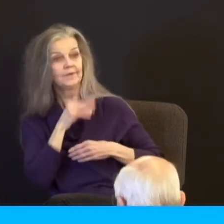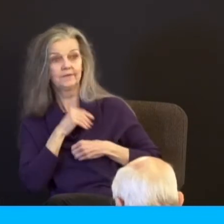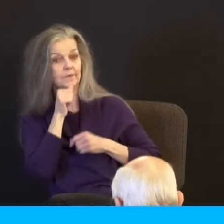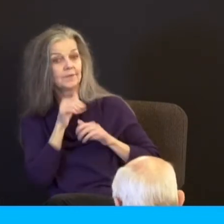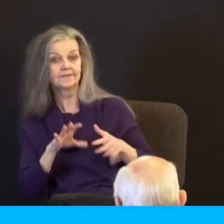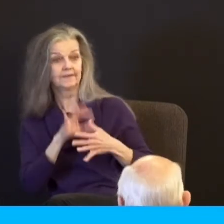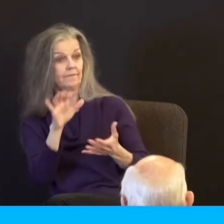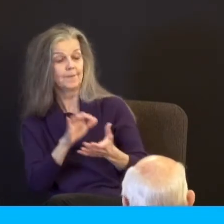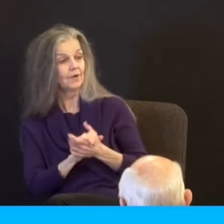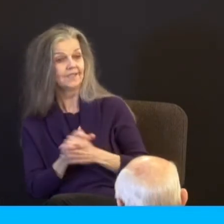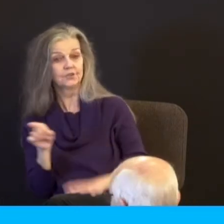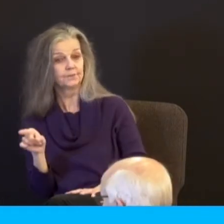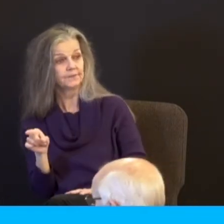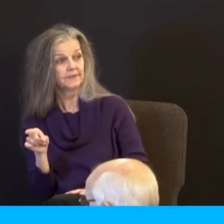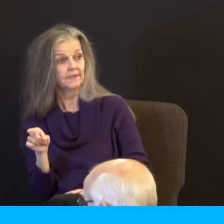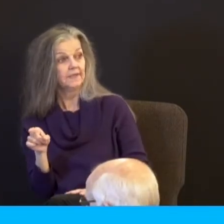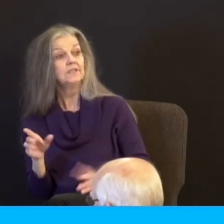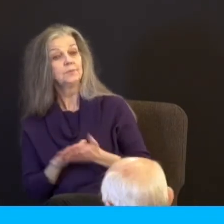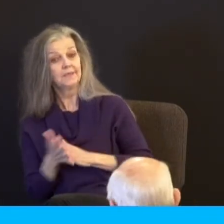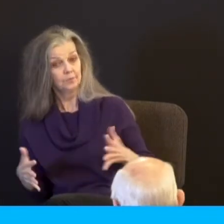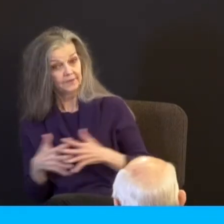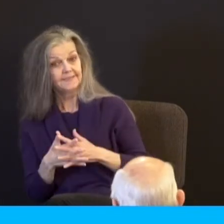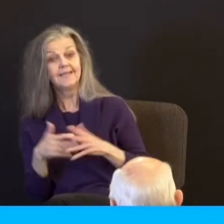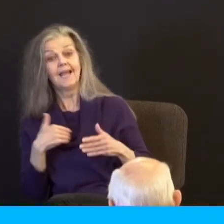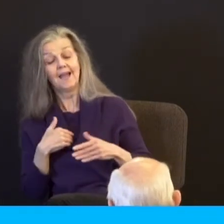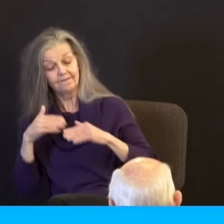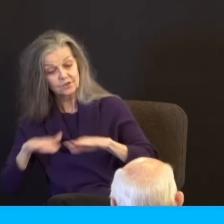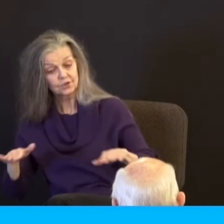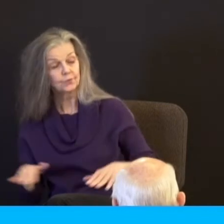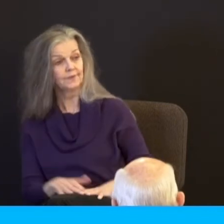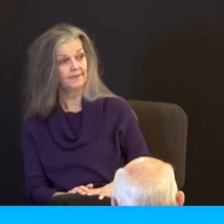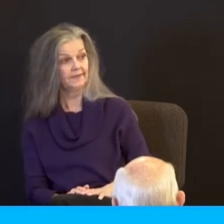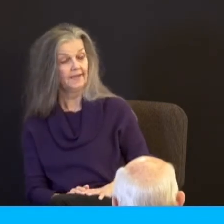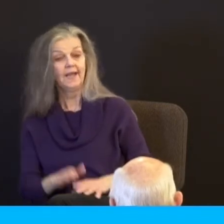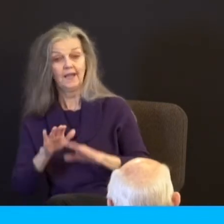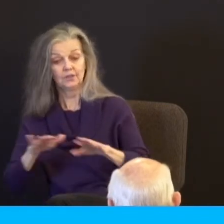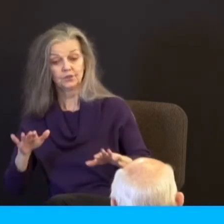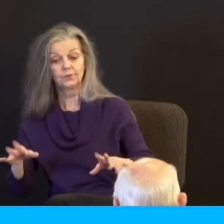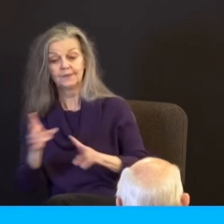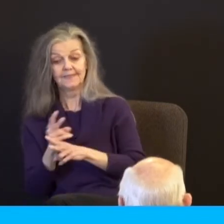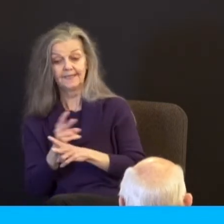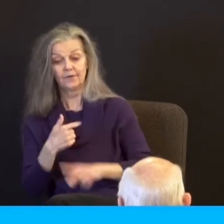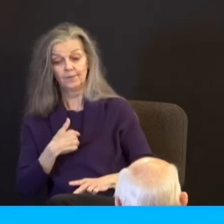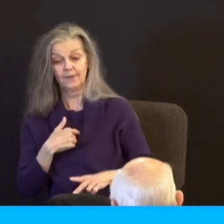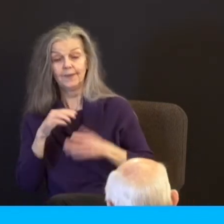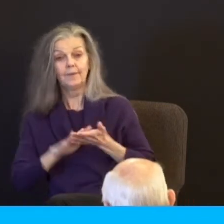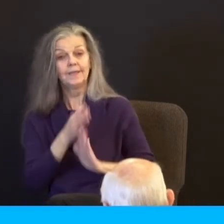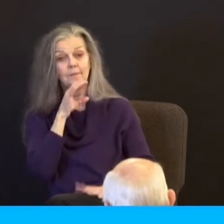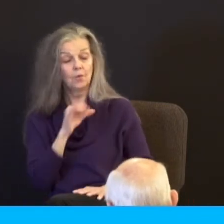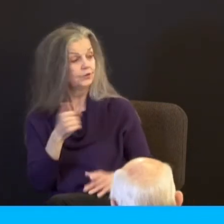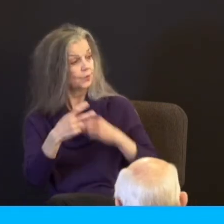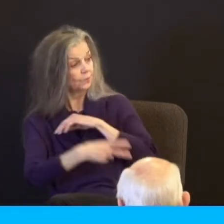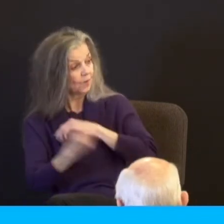be able, which she clearly is, to conceive and have children. And those children would hopefully be those who watch out for me in my old age. You have robbed me of